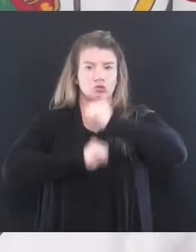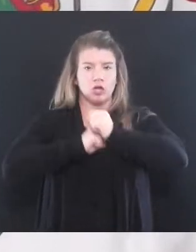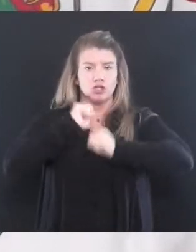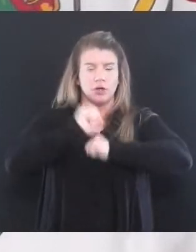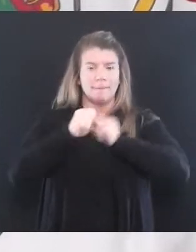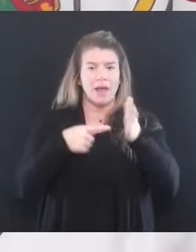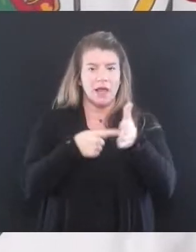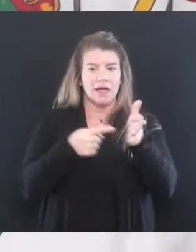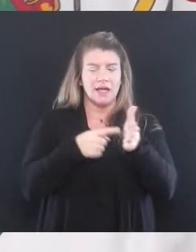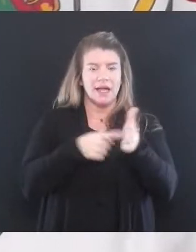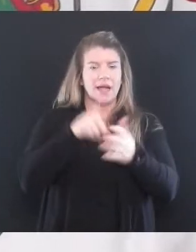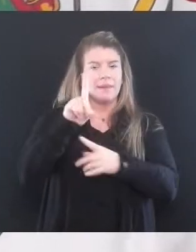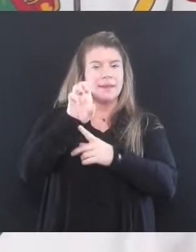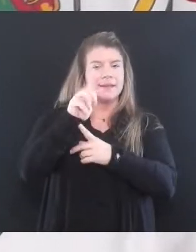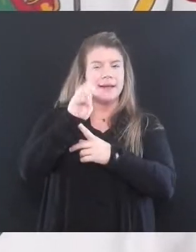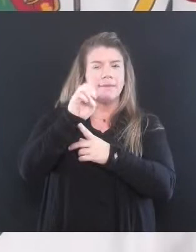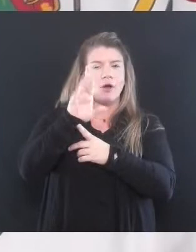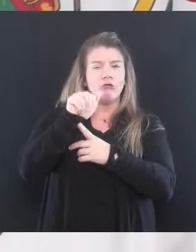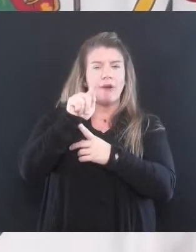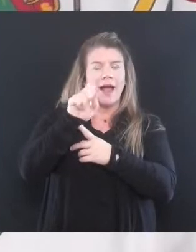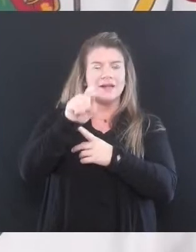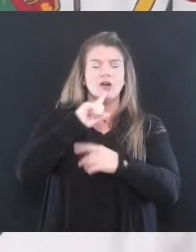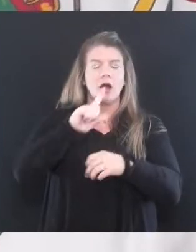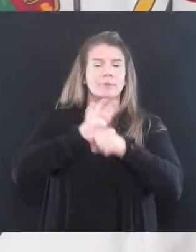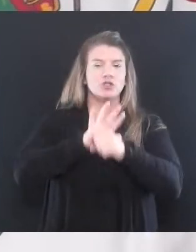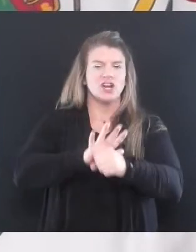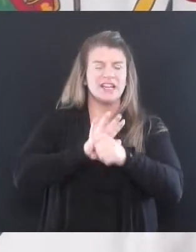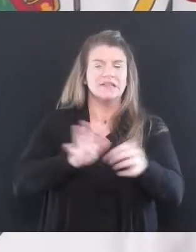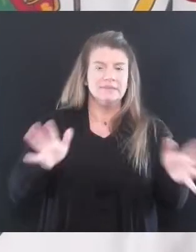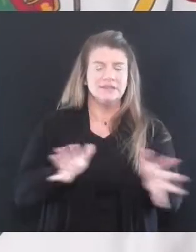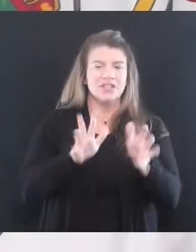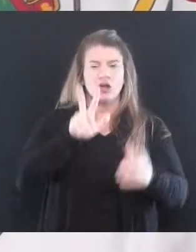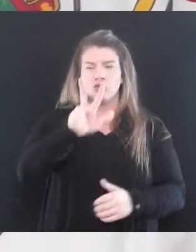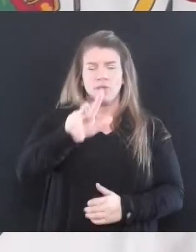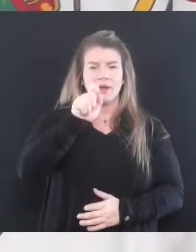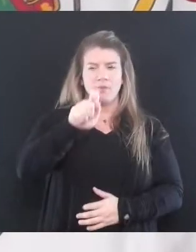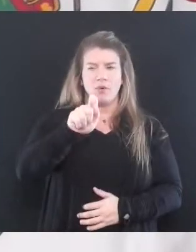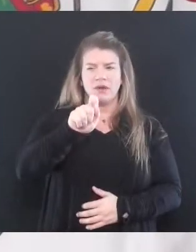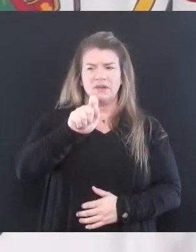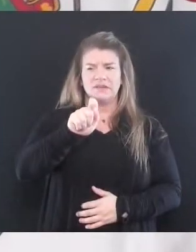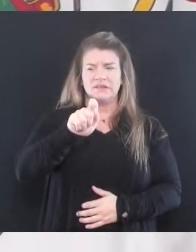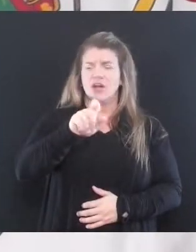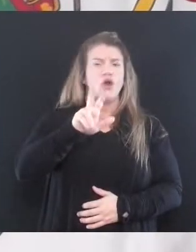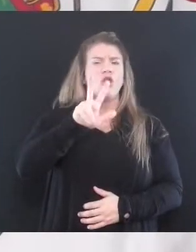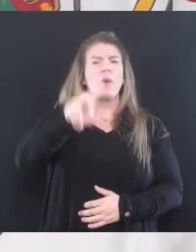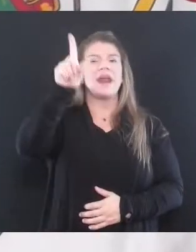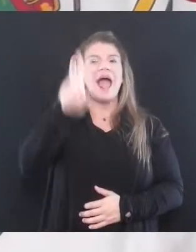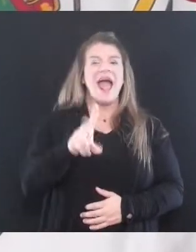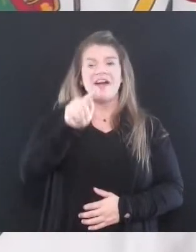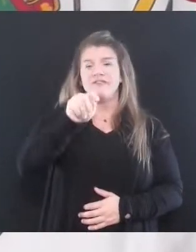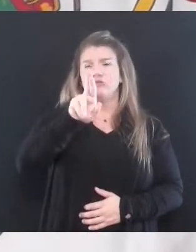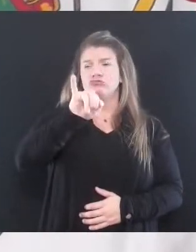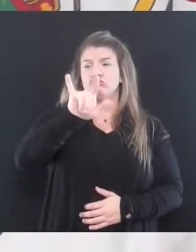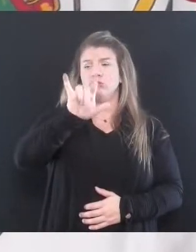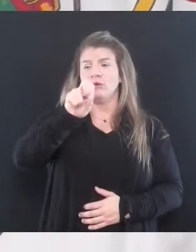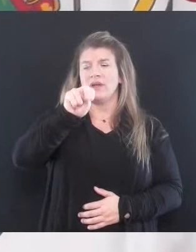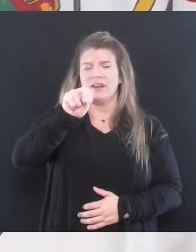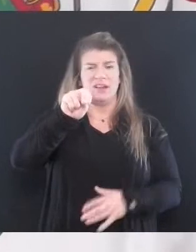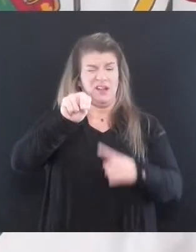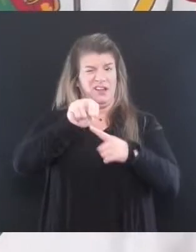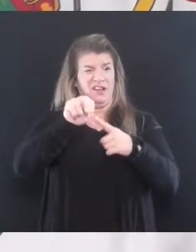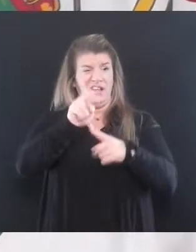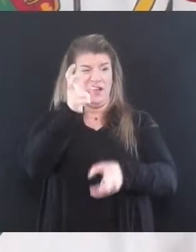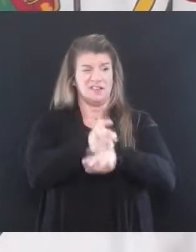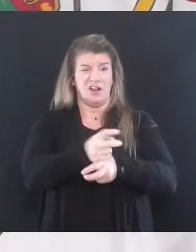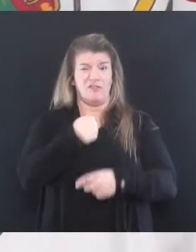the Democrats are pushing, you know, from the standpoint of, you know, $3.5 trillion. It's hard for me to even say that number,